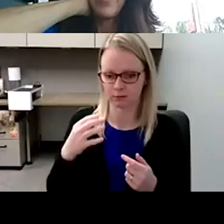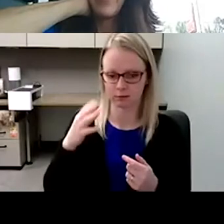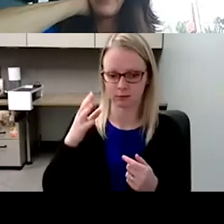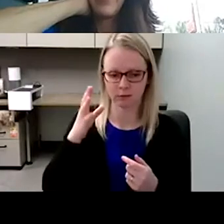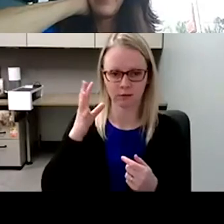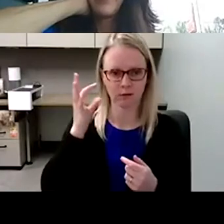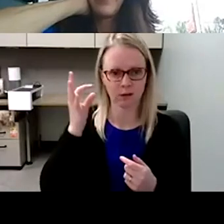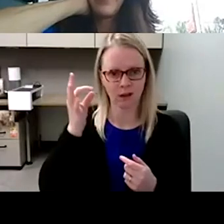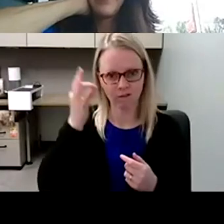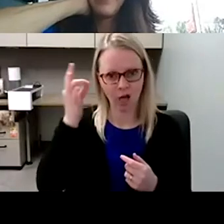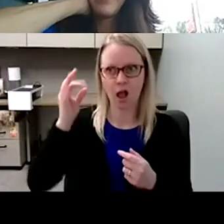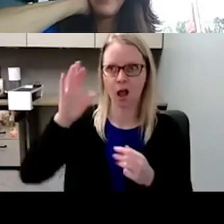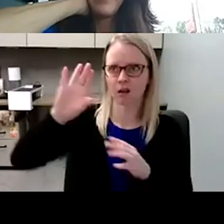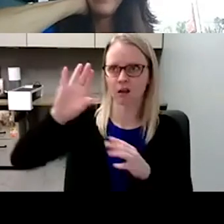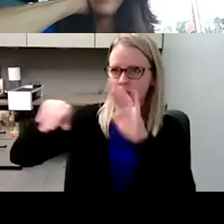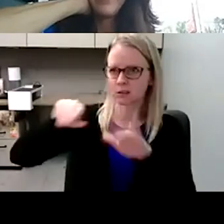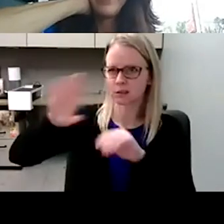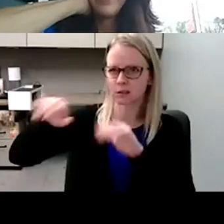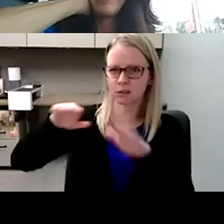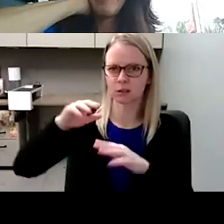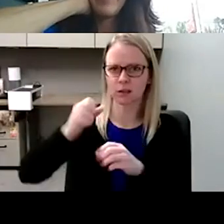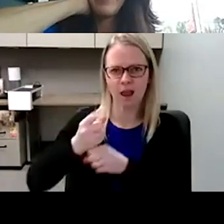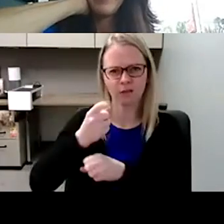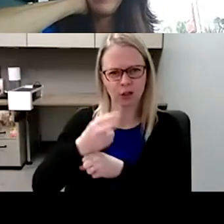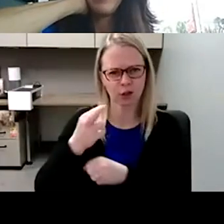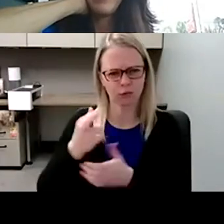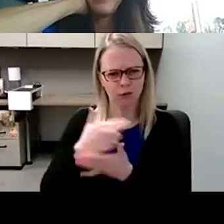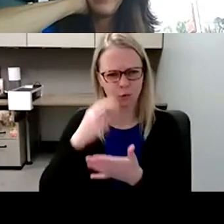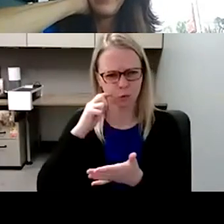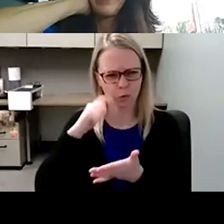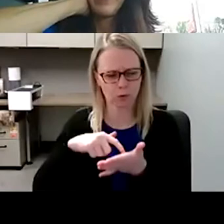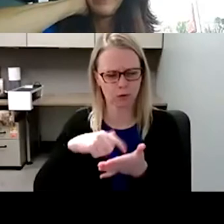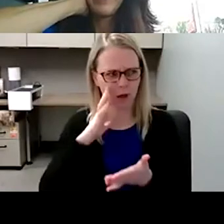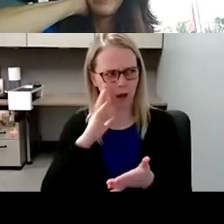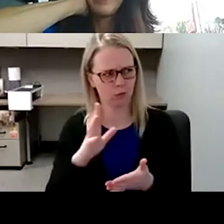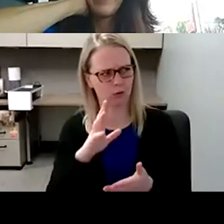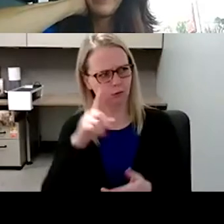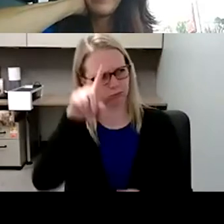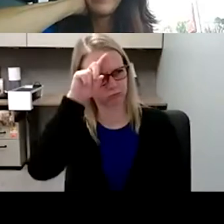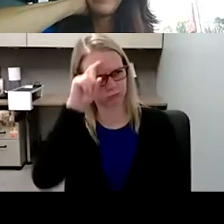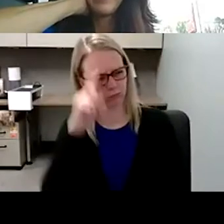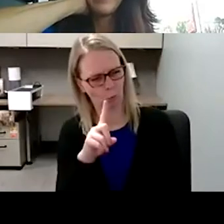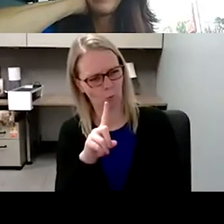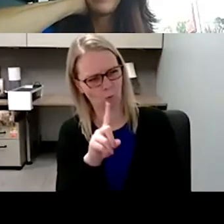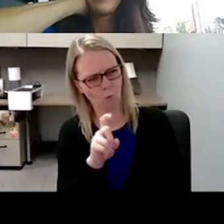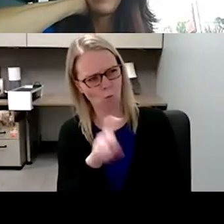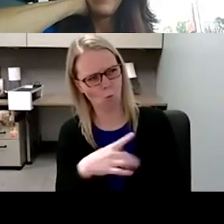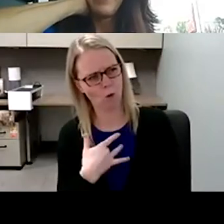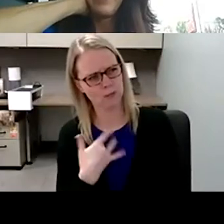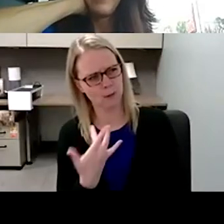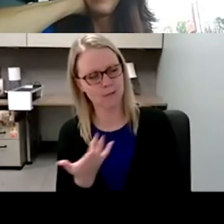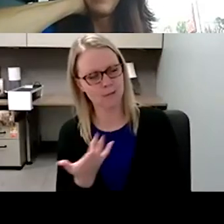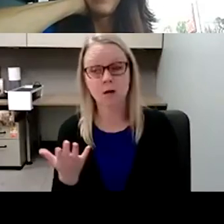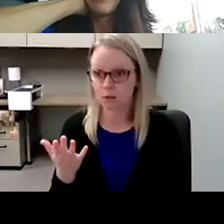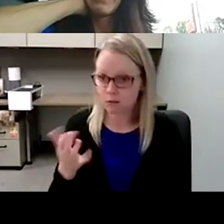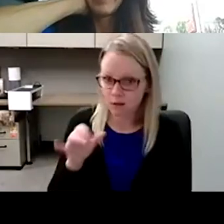20%, I'm going to start asking questions. So that kind of experience and just blurring even today, right, versus